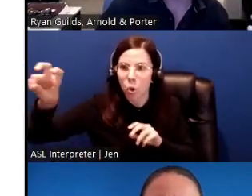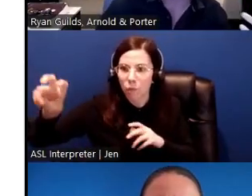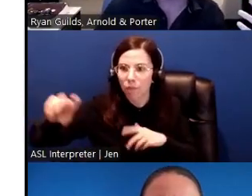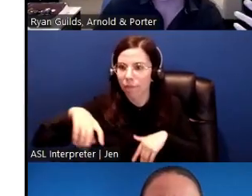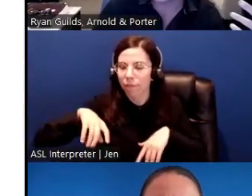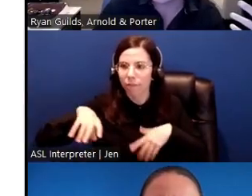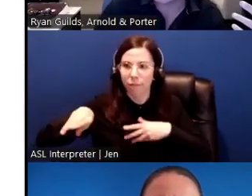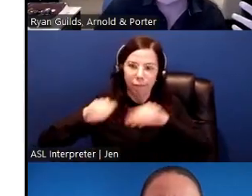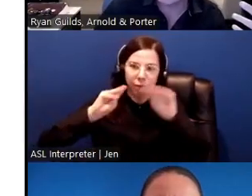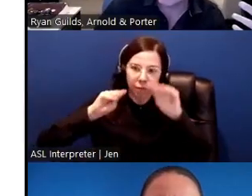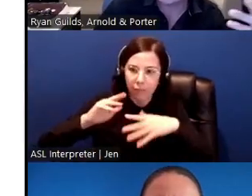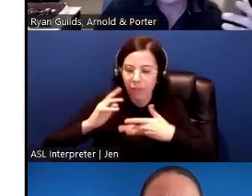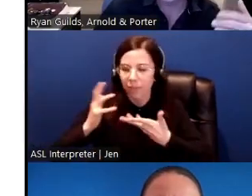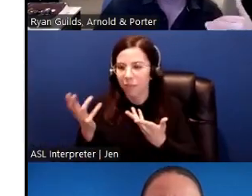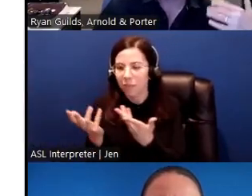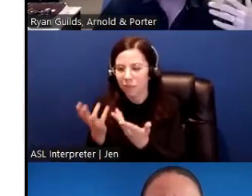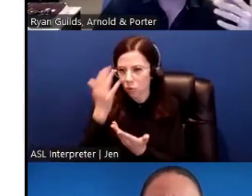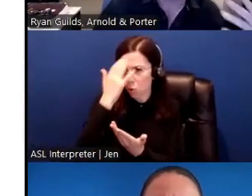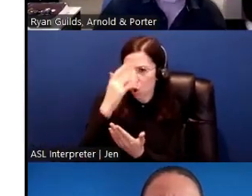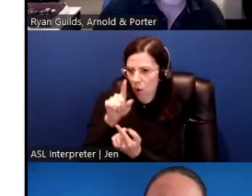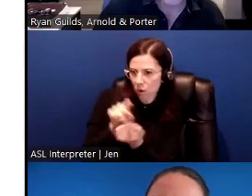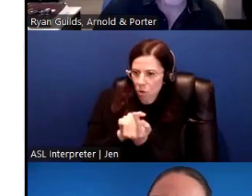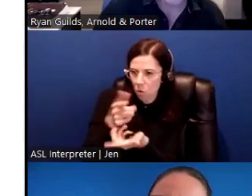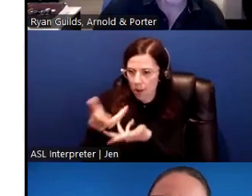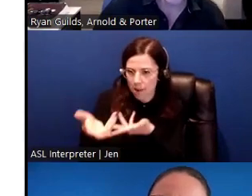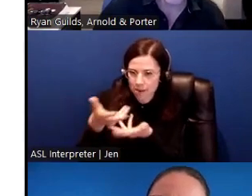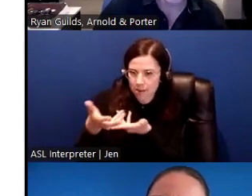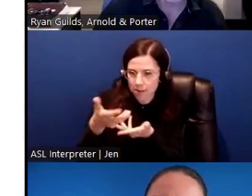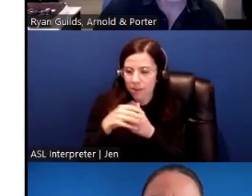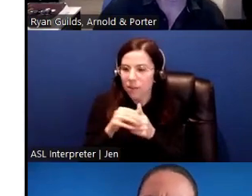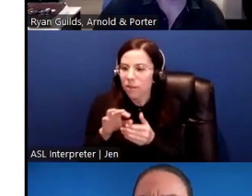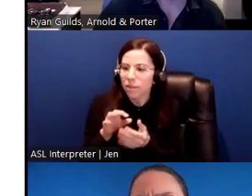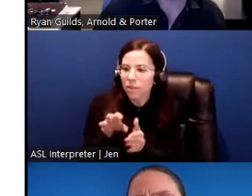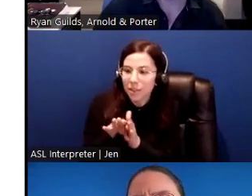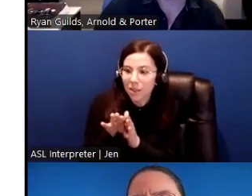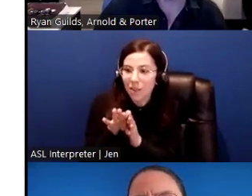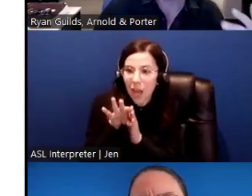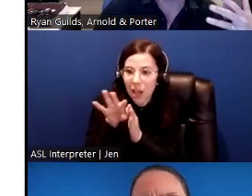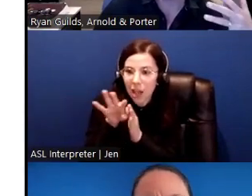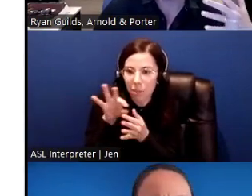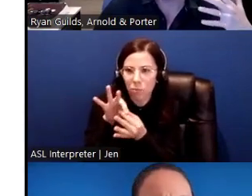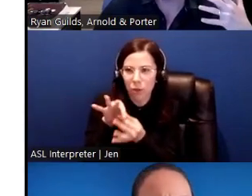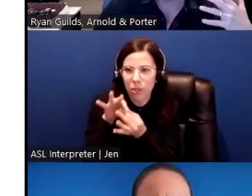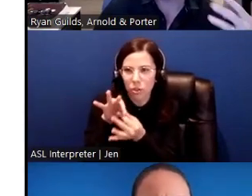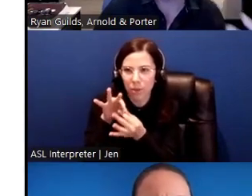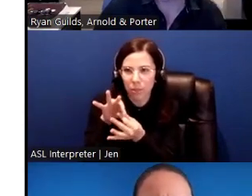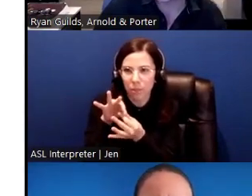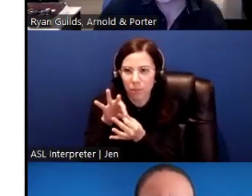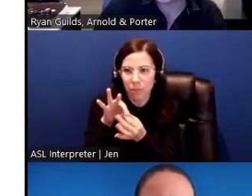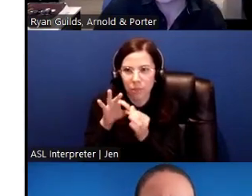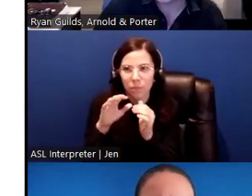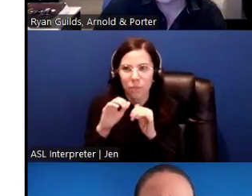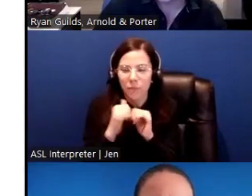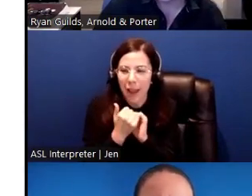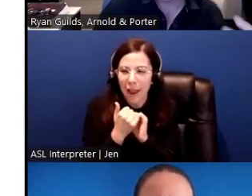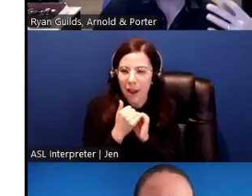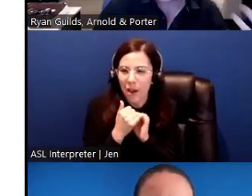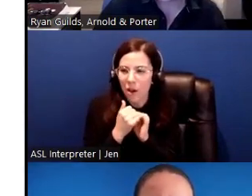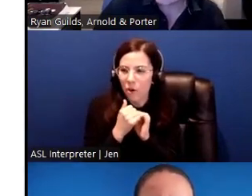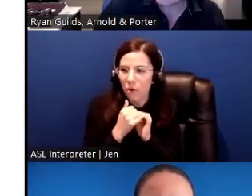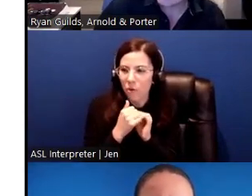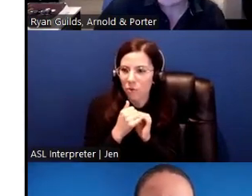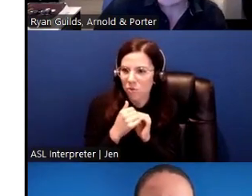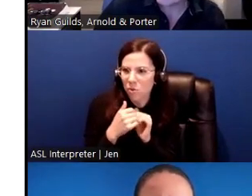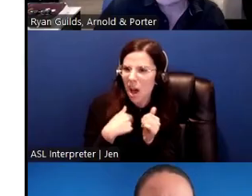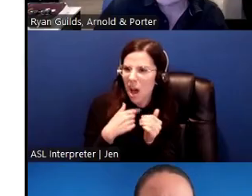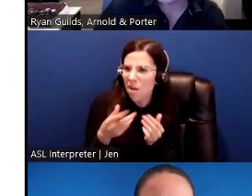So getting to know them a little bit, and developing that relationship in a way in which you are facilitating them